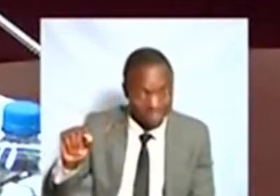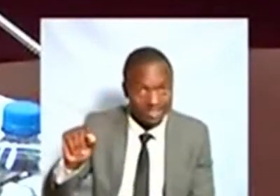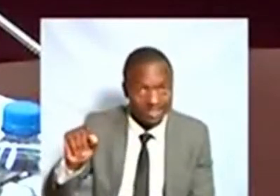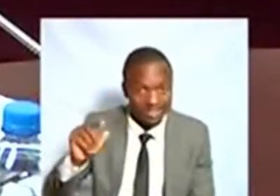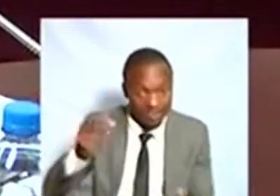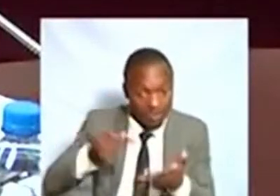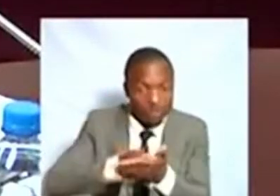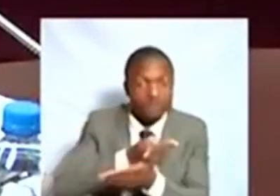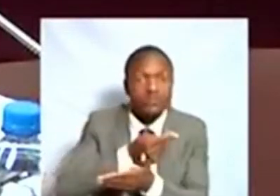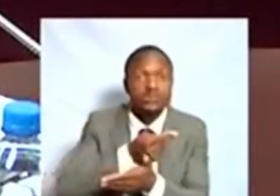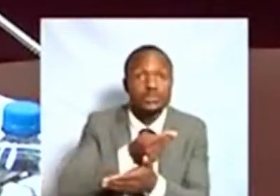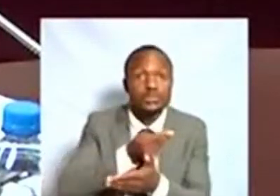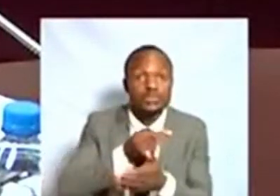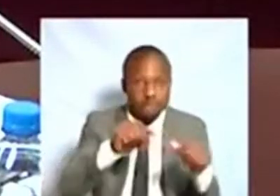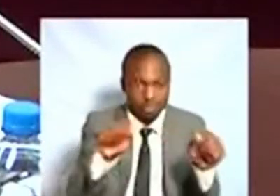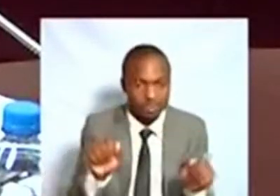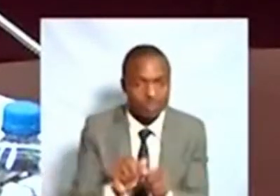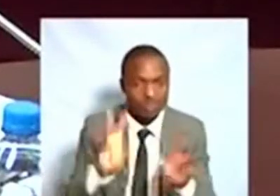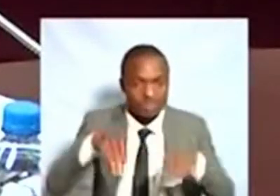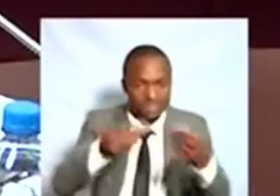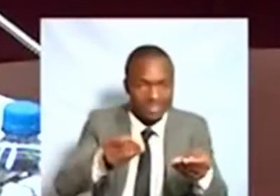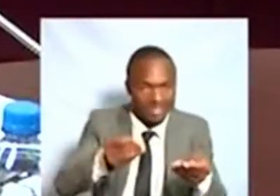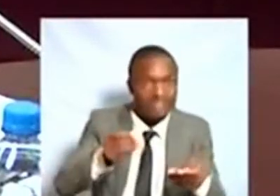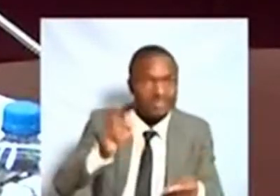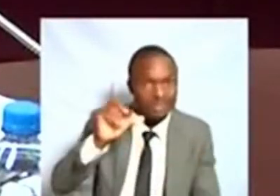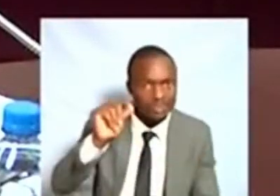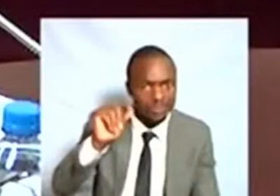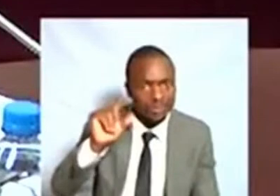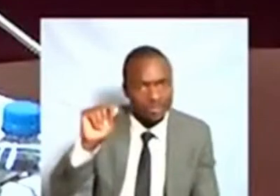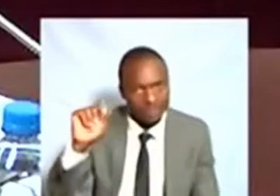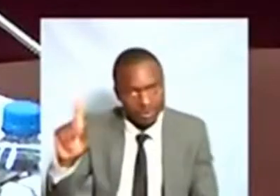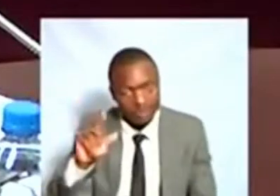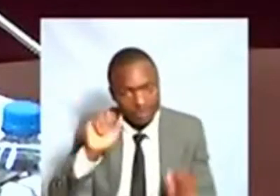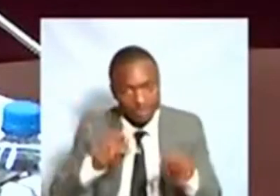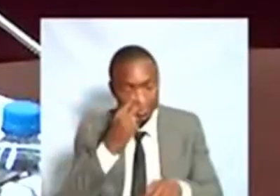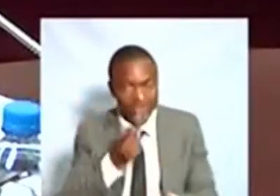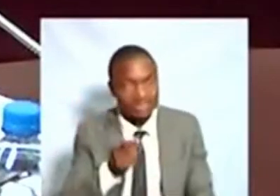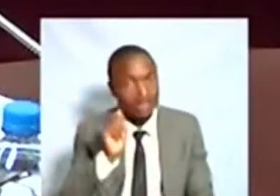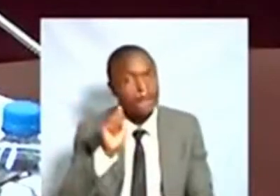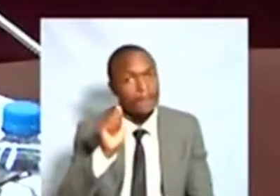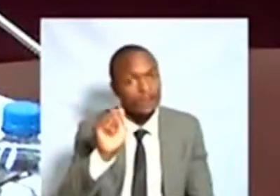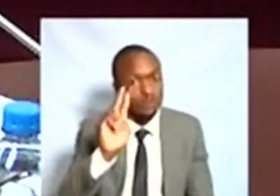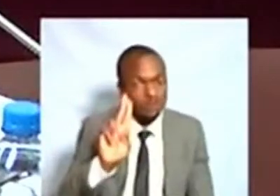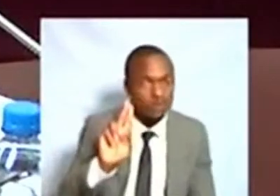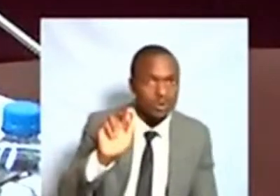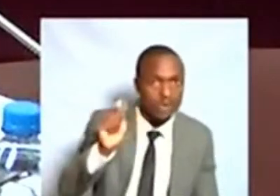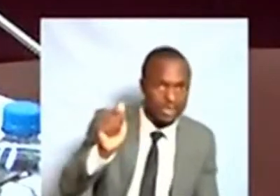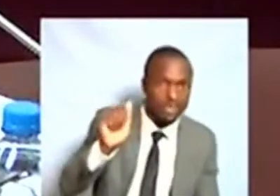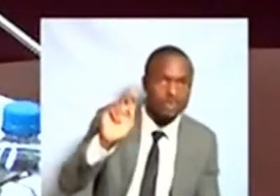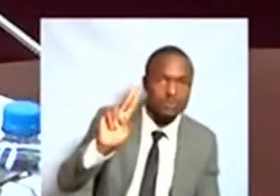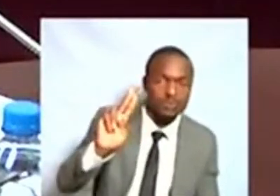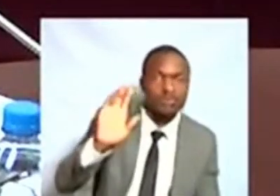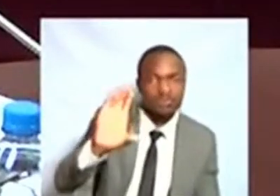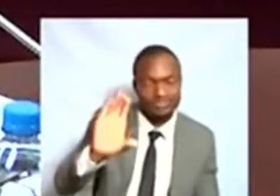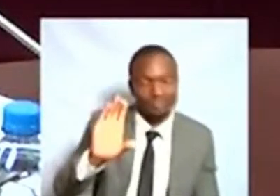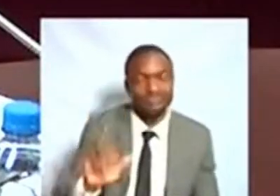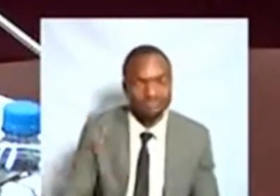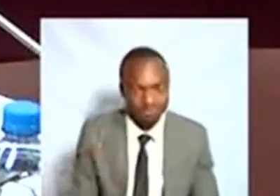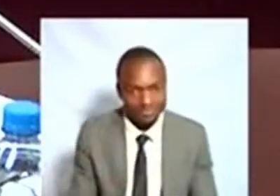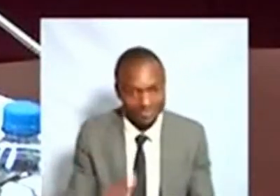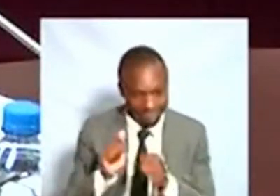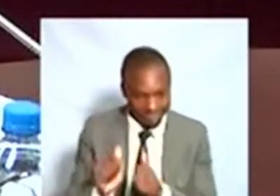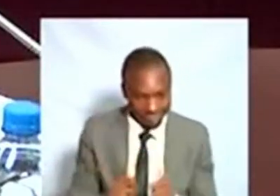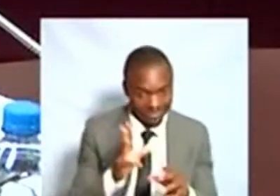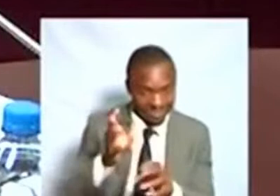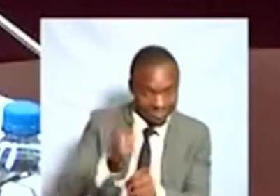new site was given in 2021. See Appendix 2A, 2B, and 2C. Action